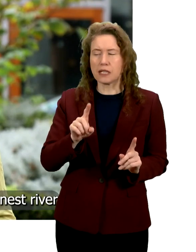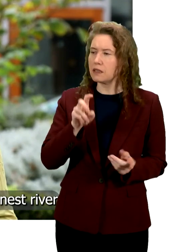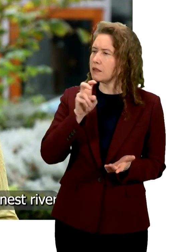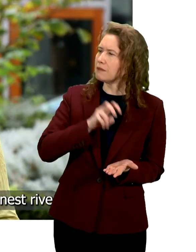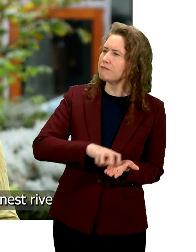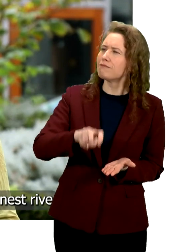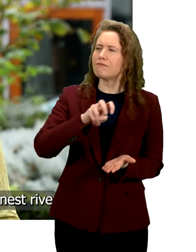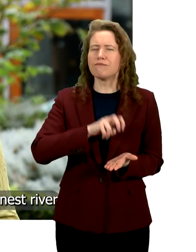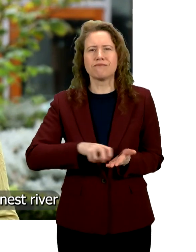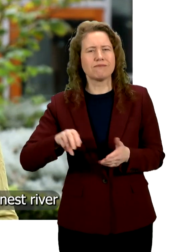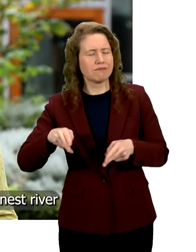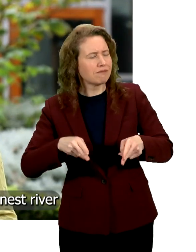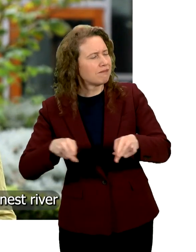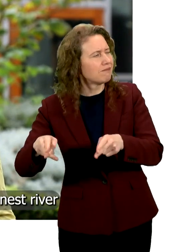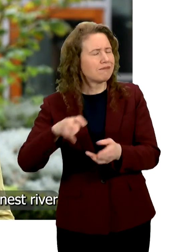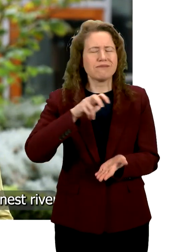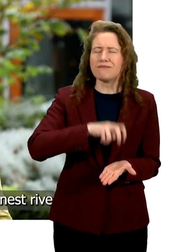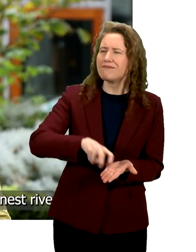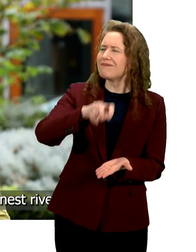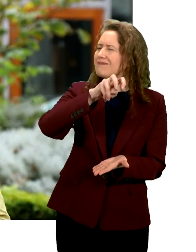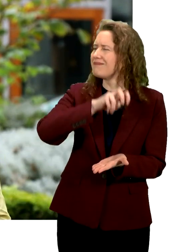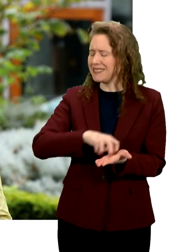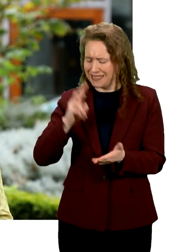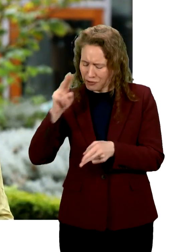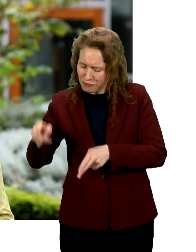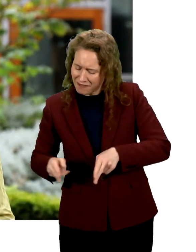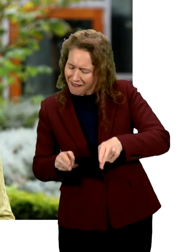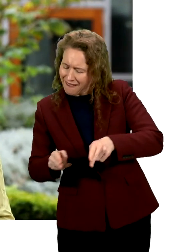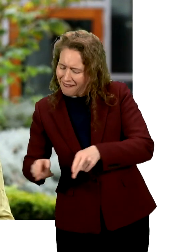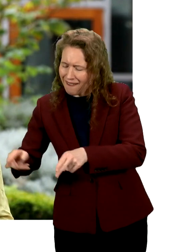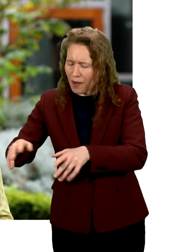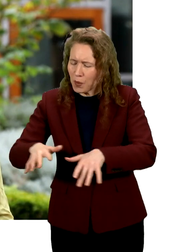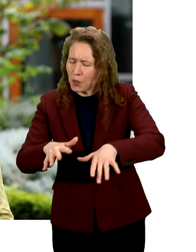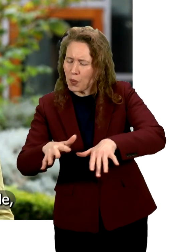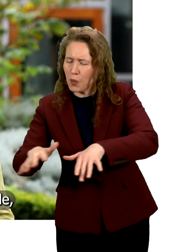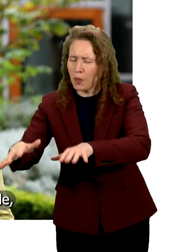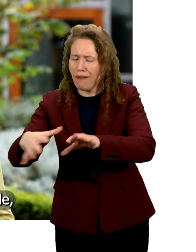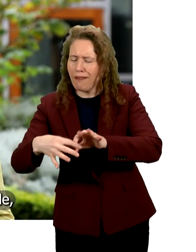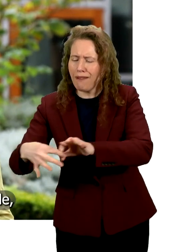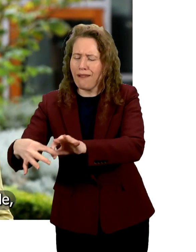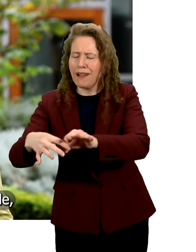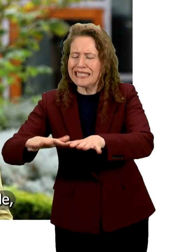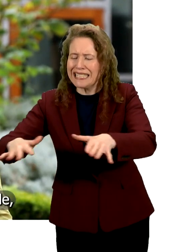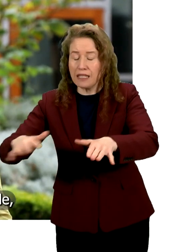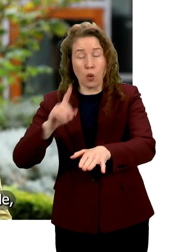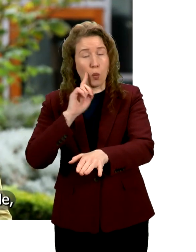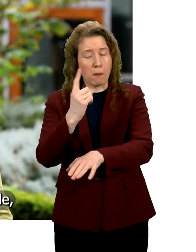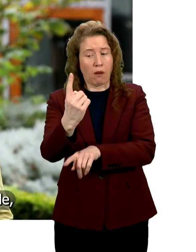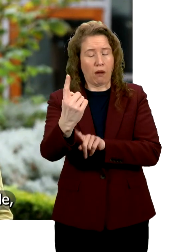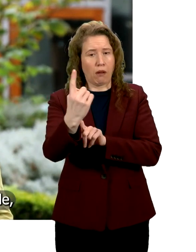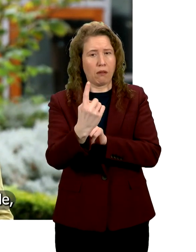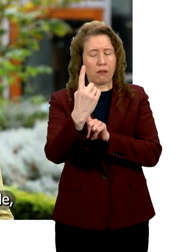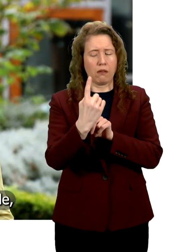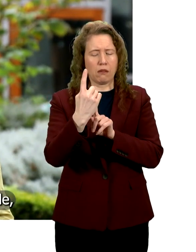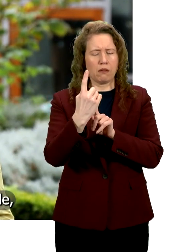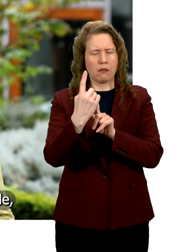walking by the waters, down where an honest river shakes hands with the sea, a woman passed round me